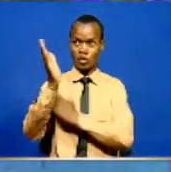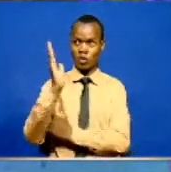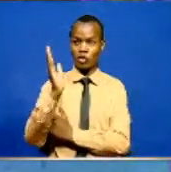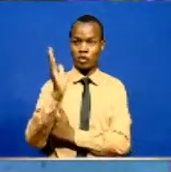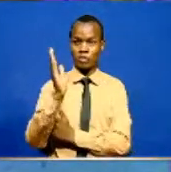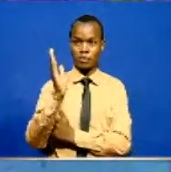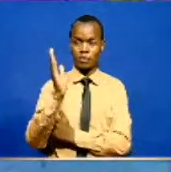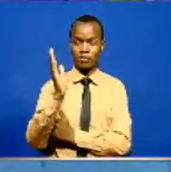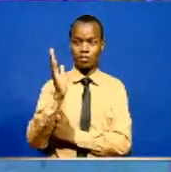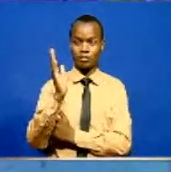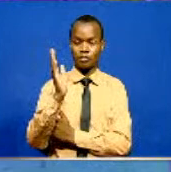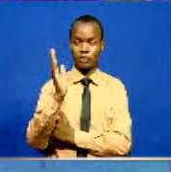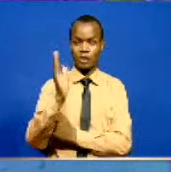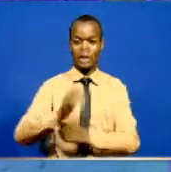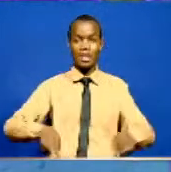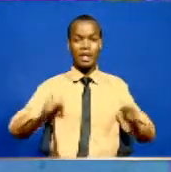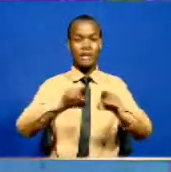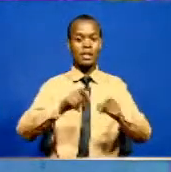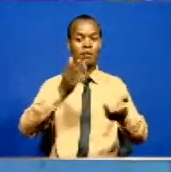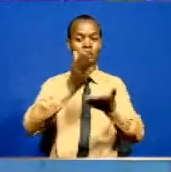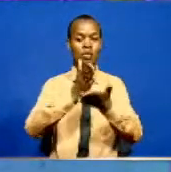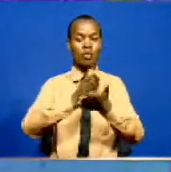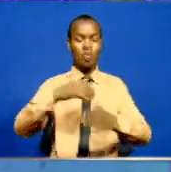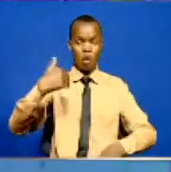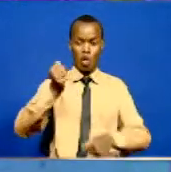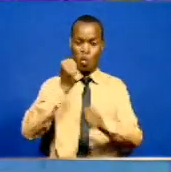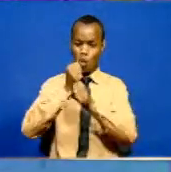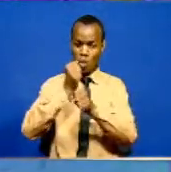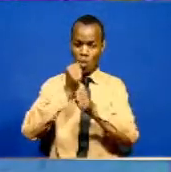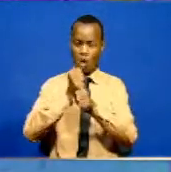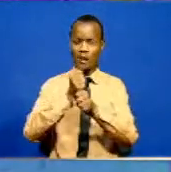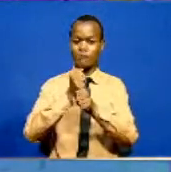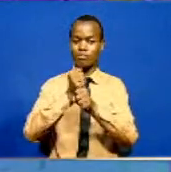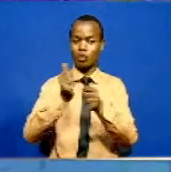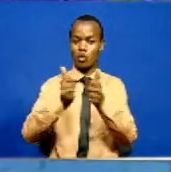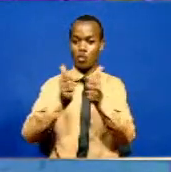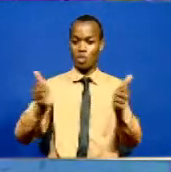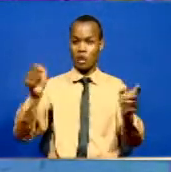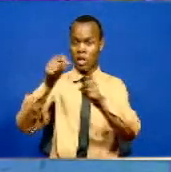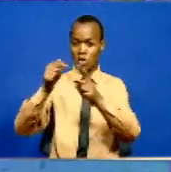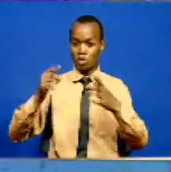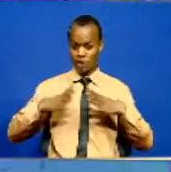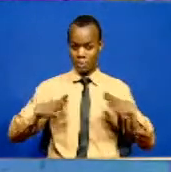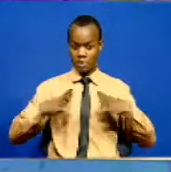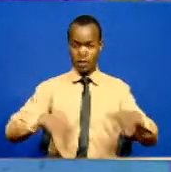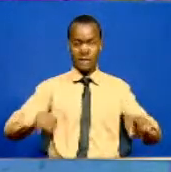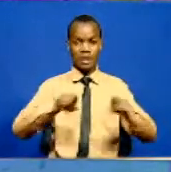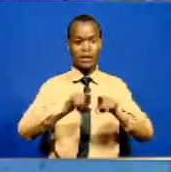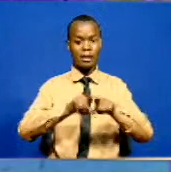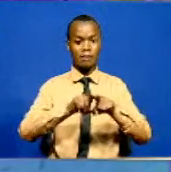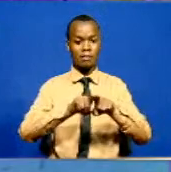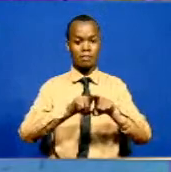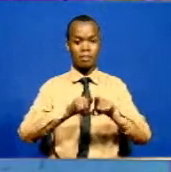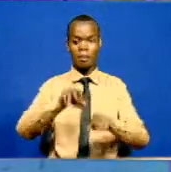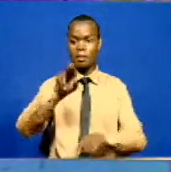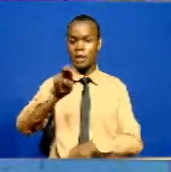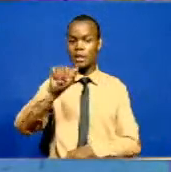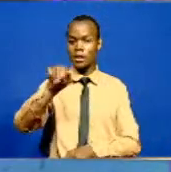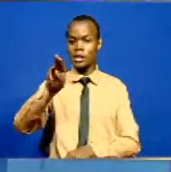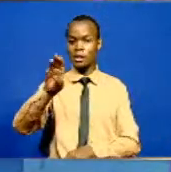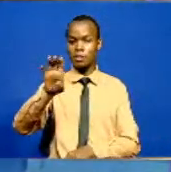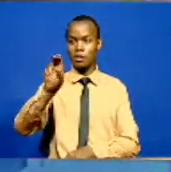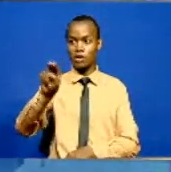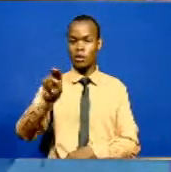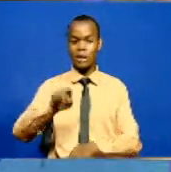have come to mourn. He gave alms generously to the people, the man we have come to mourn.